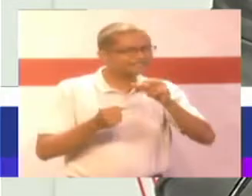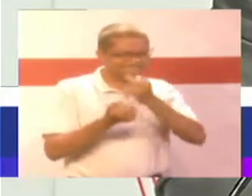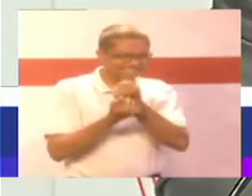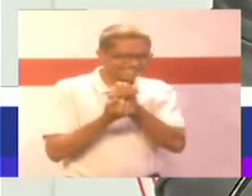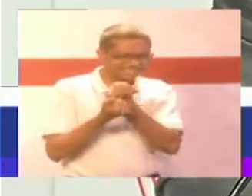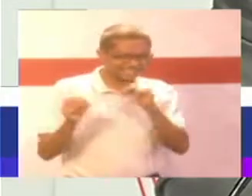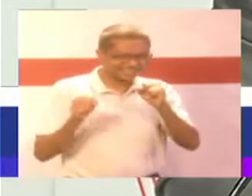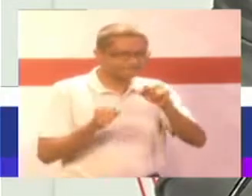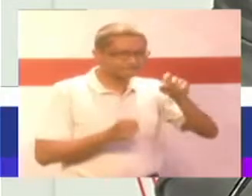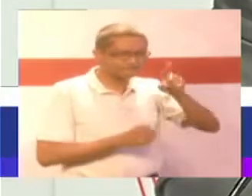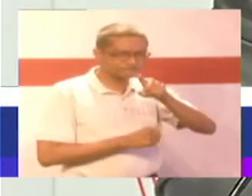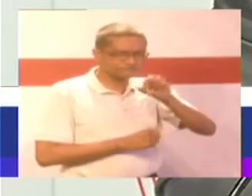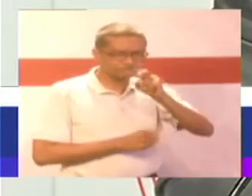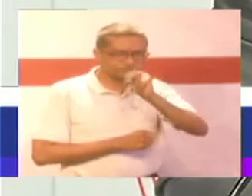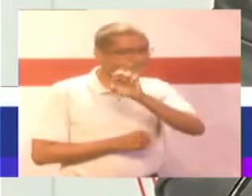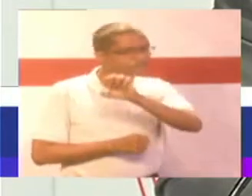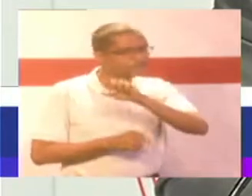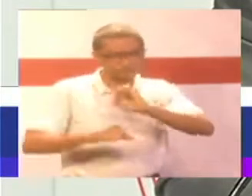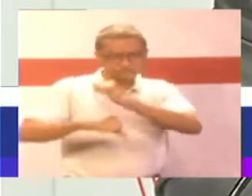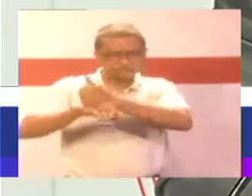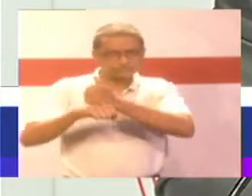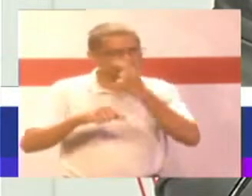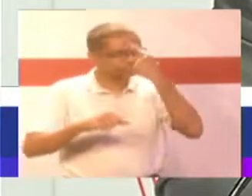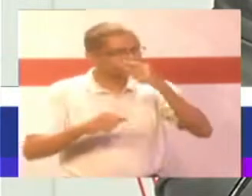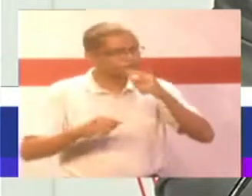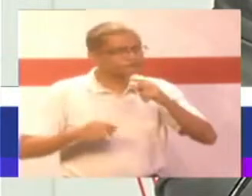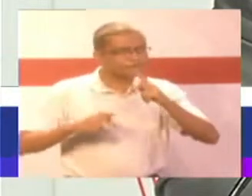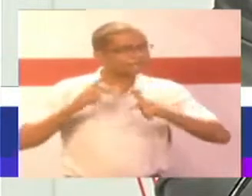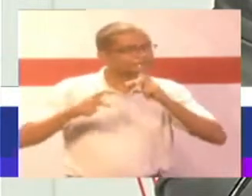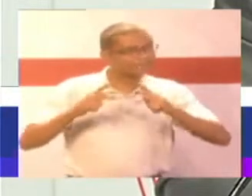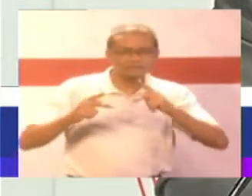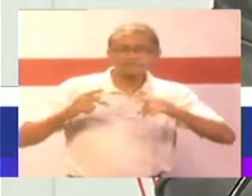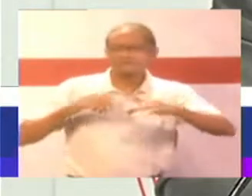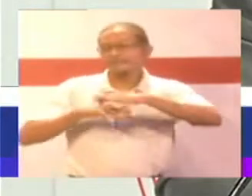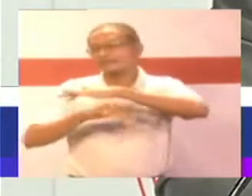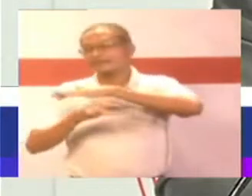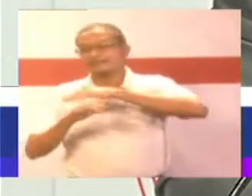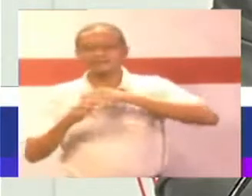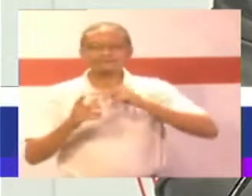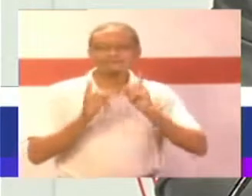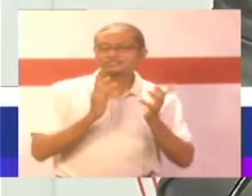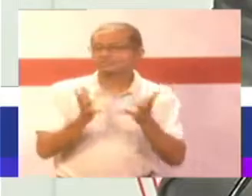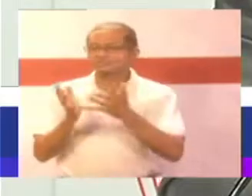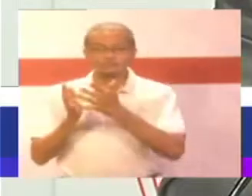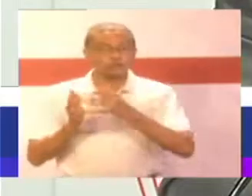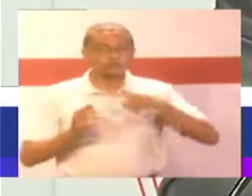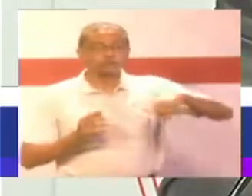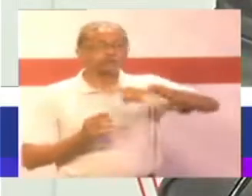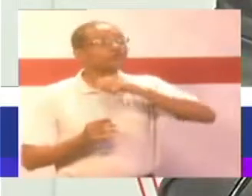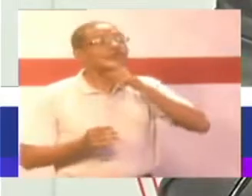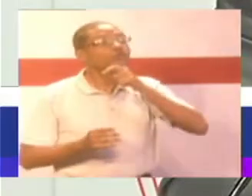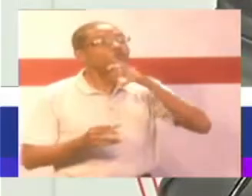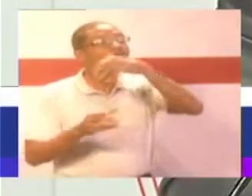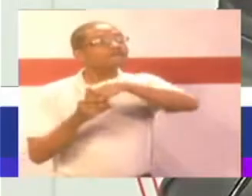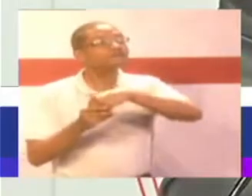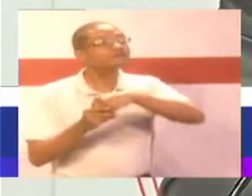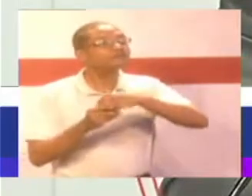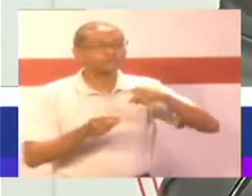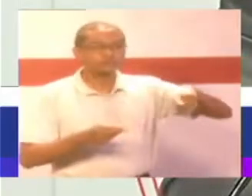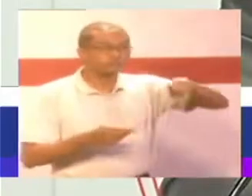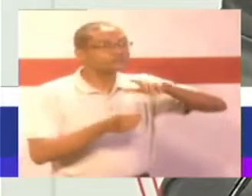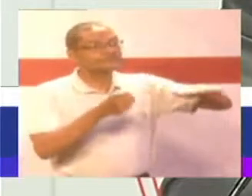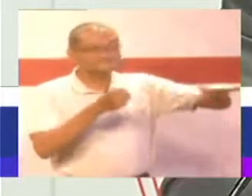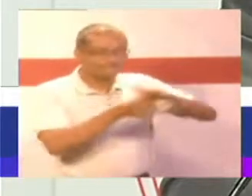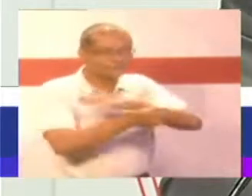for recreational activity among fully vaccinated individuals. This is activity that, whereas